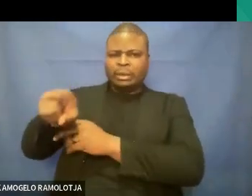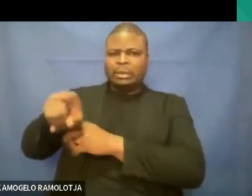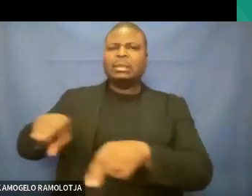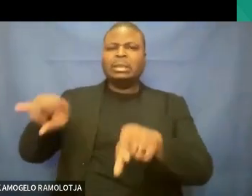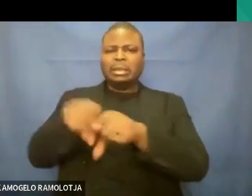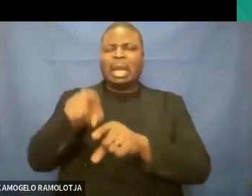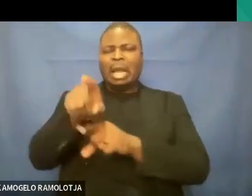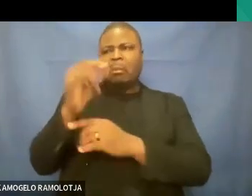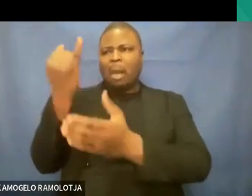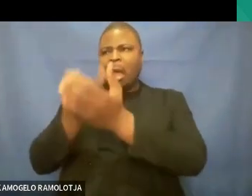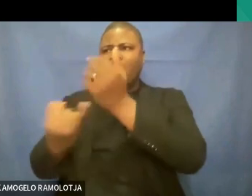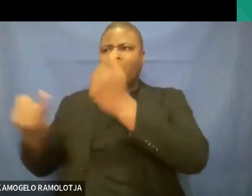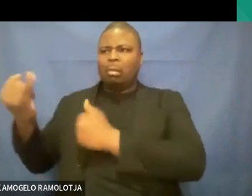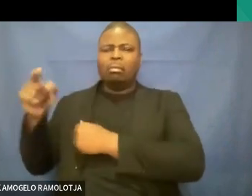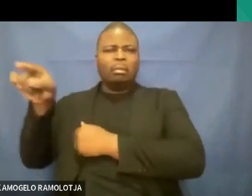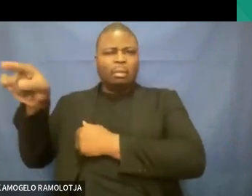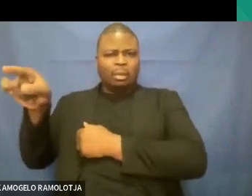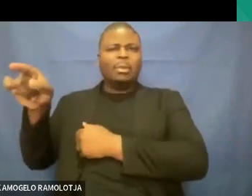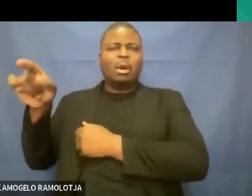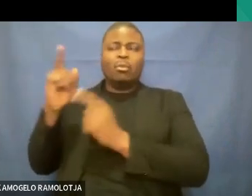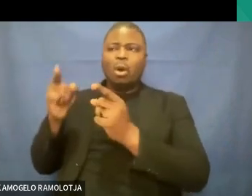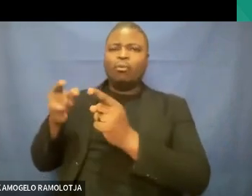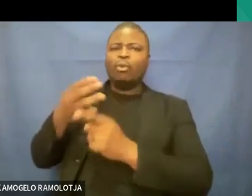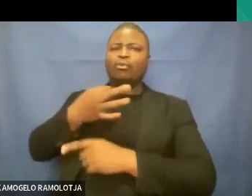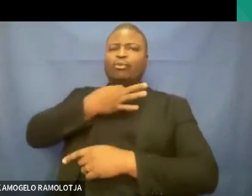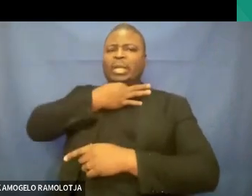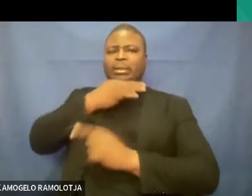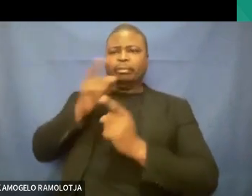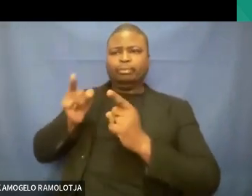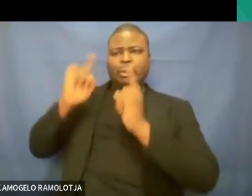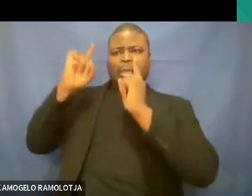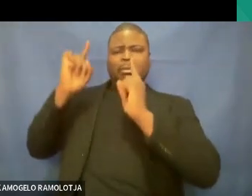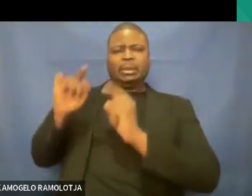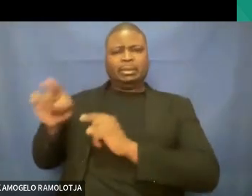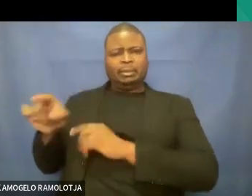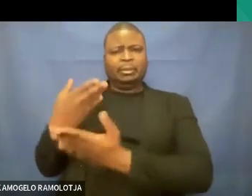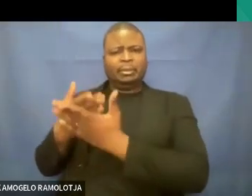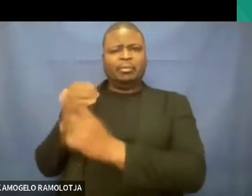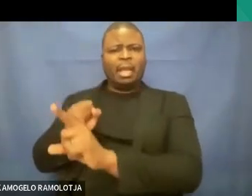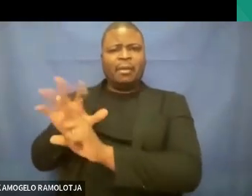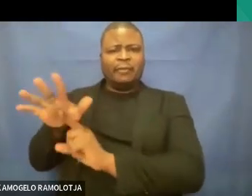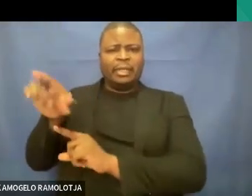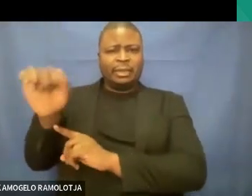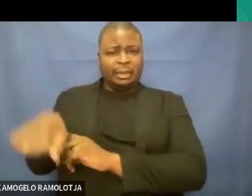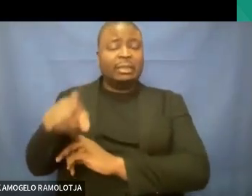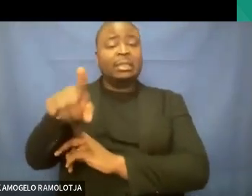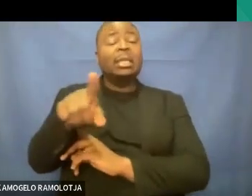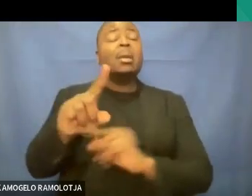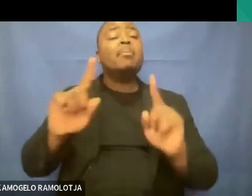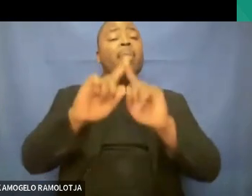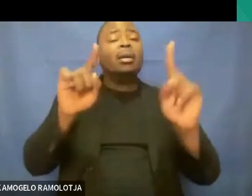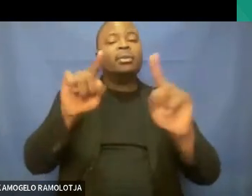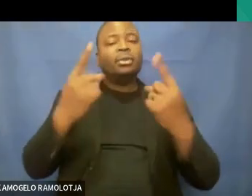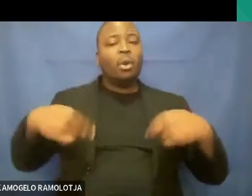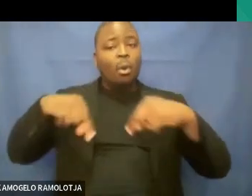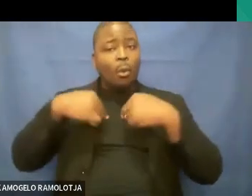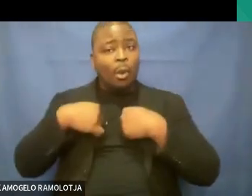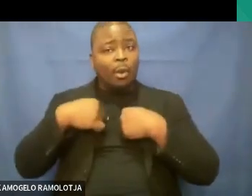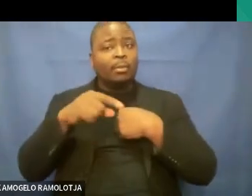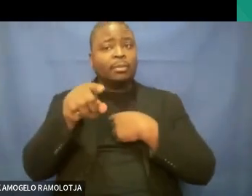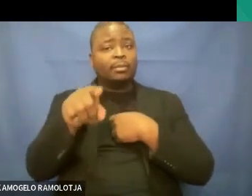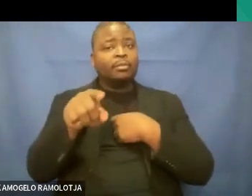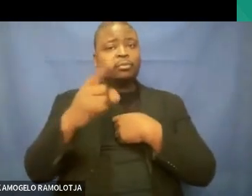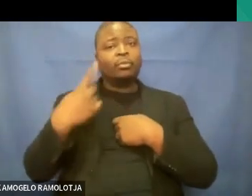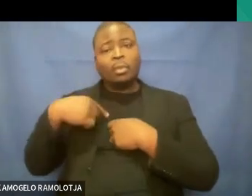risk. So basically what it means is that there are certain things that put men